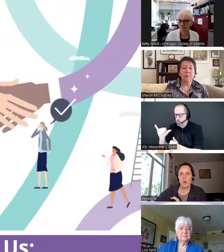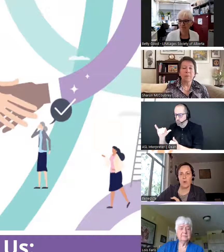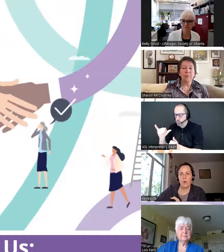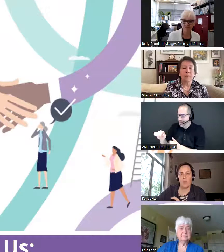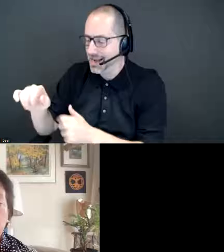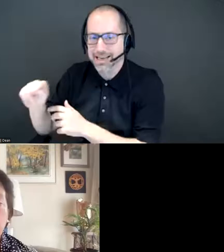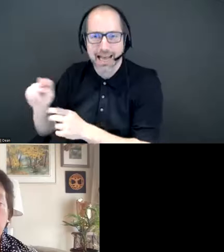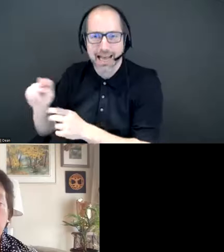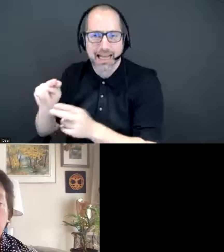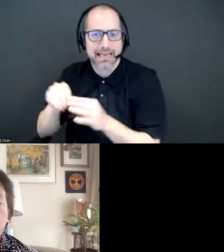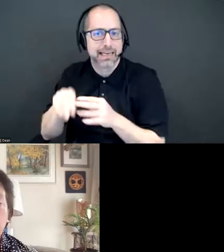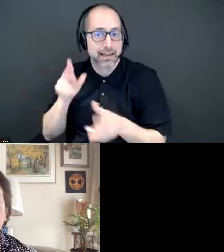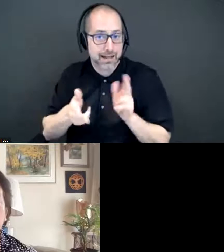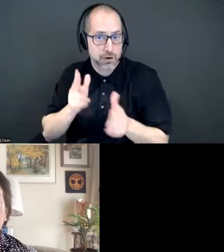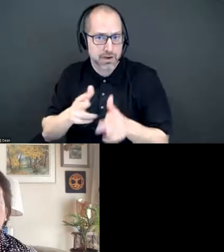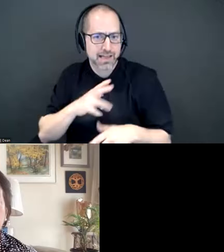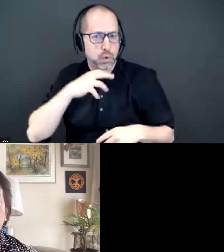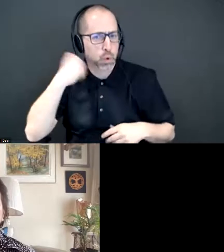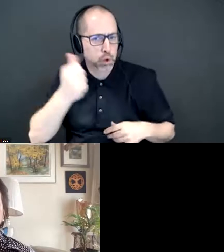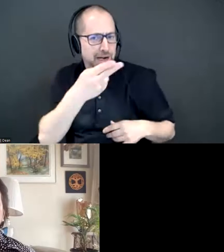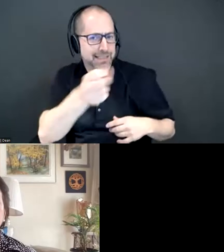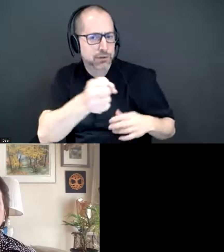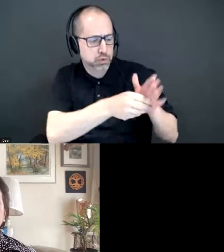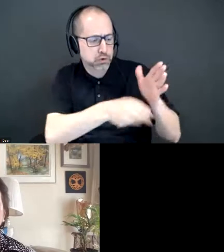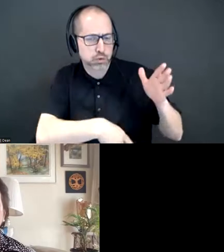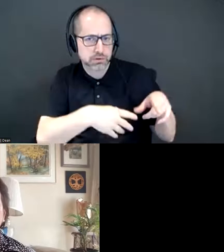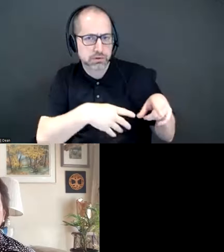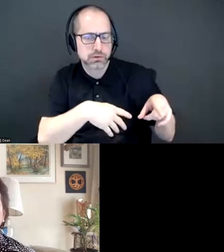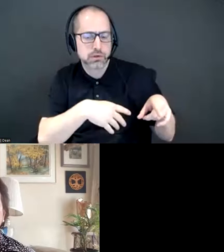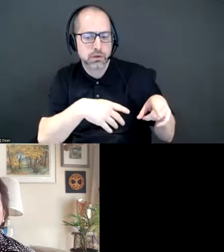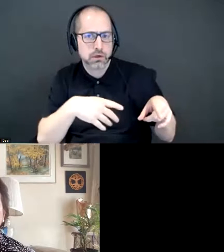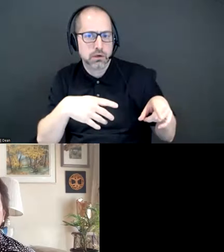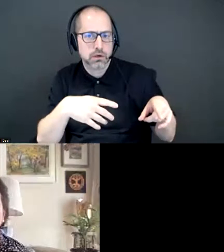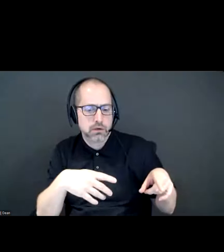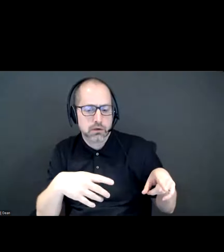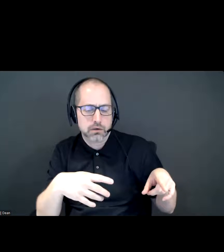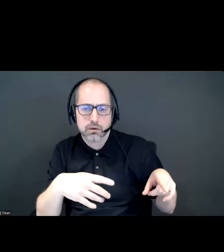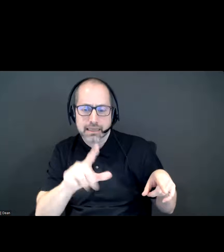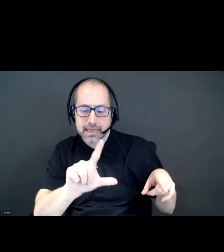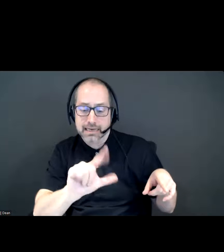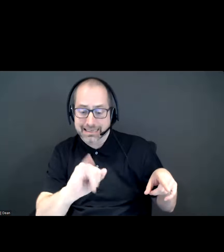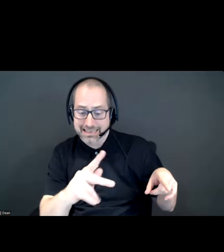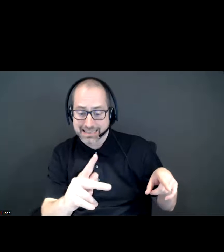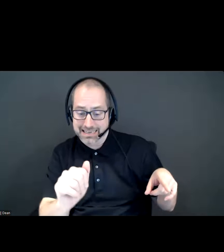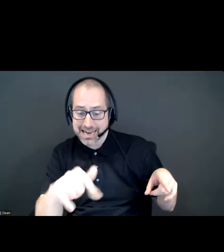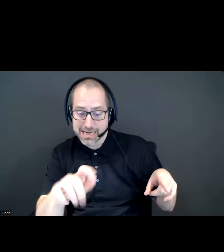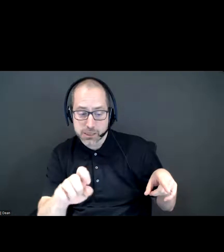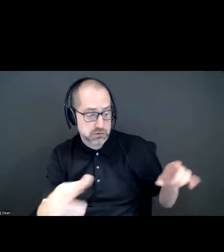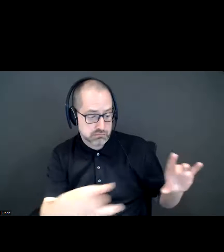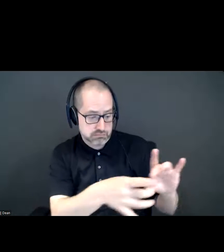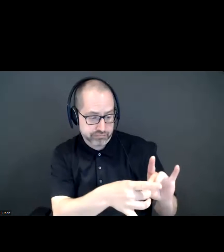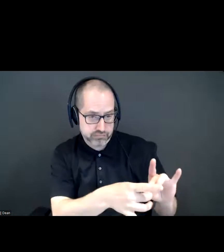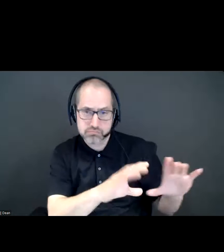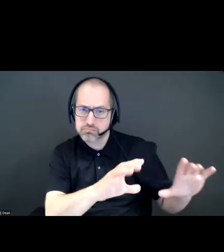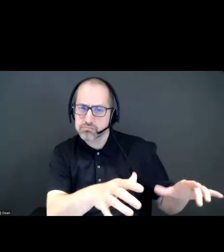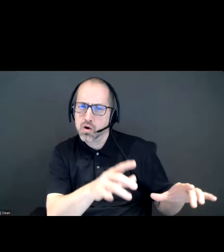older, I think, high school students. And I wonder if you had just a little bit of information about